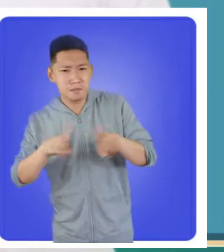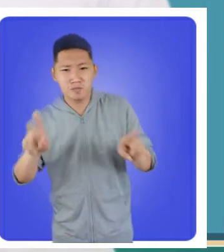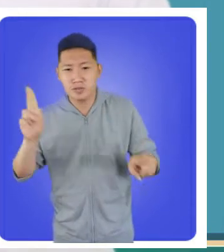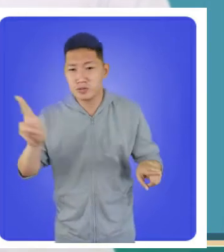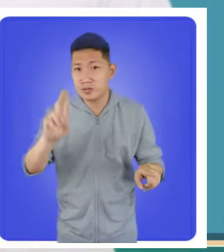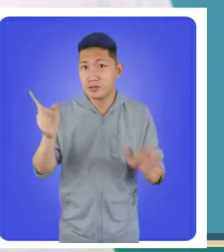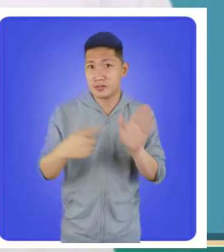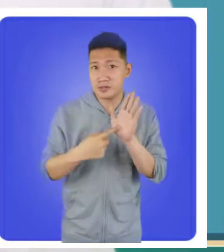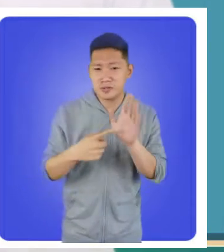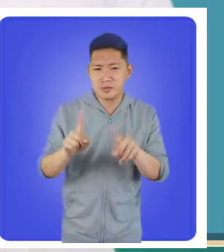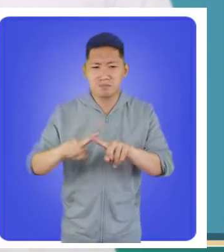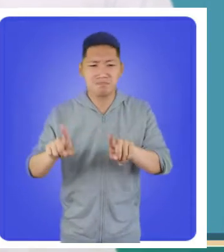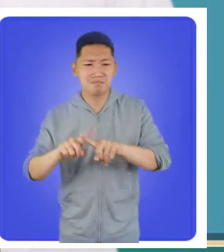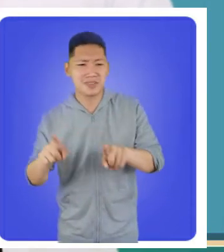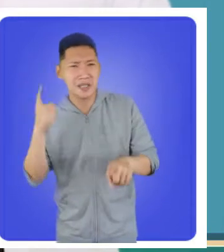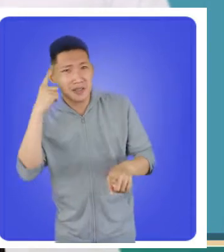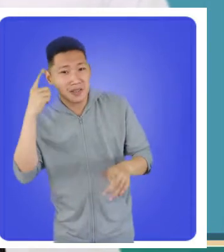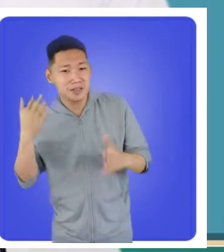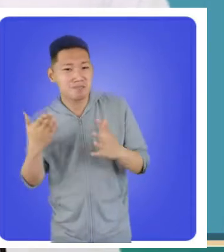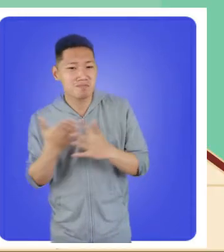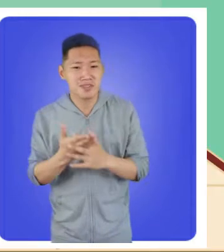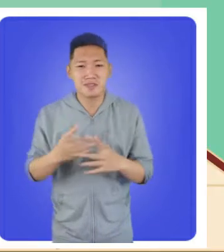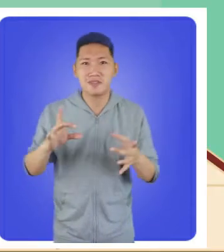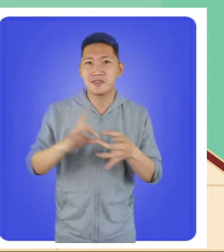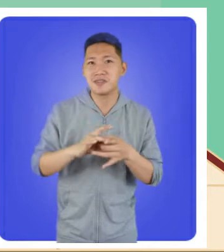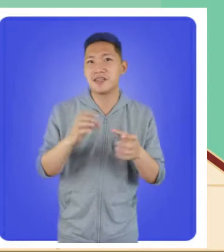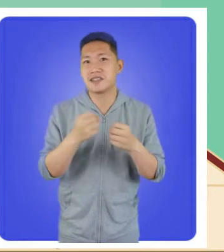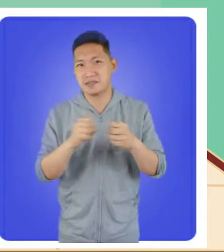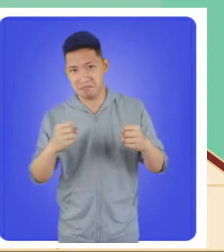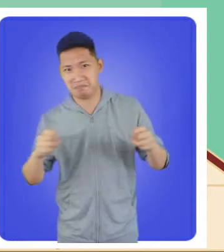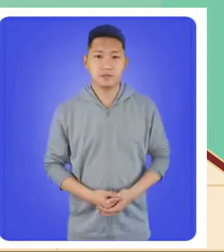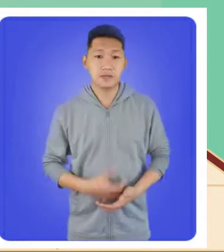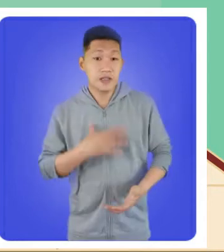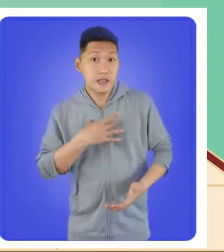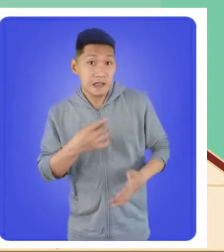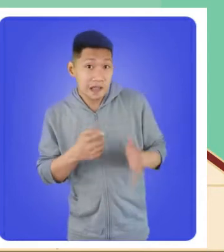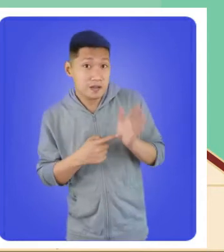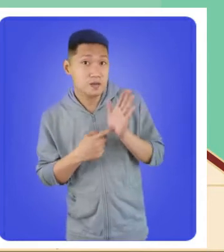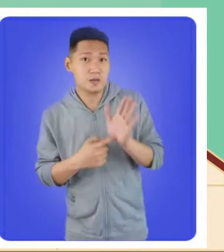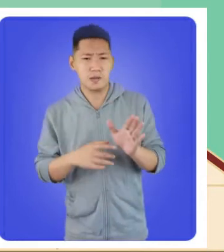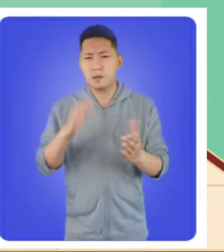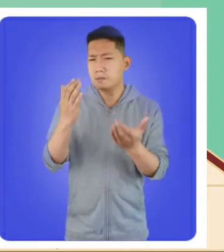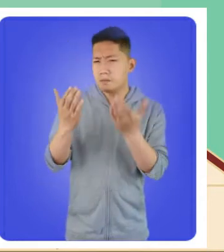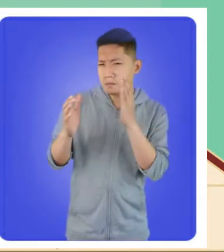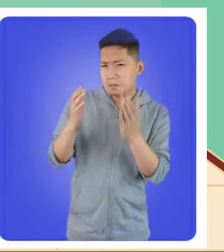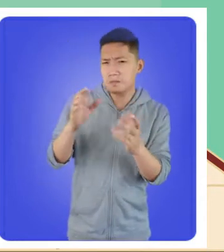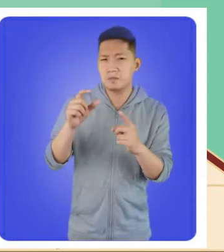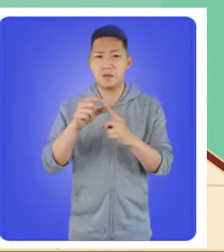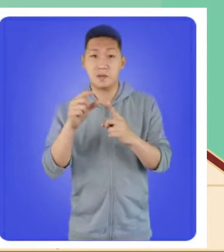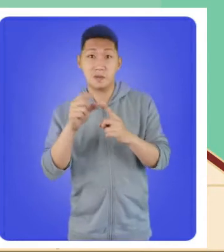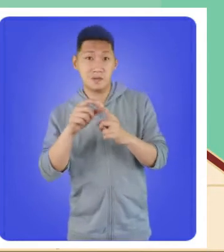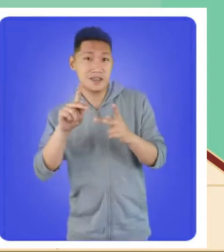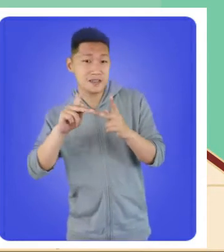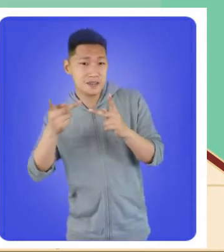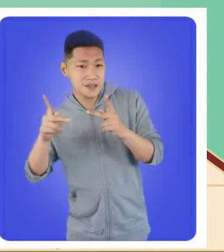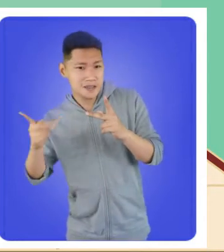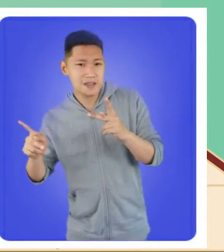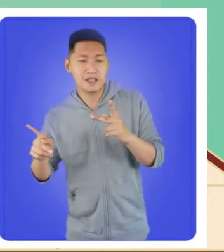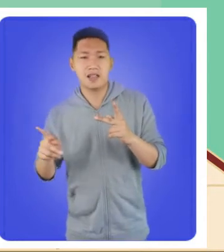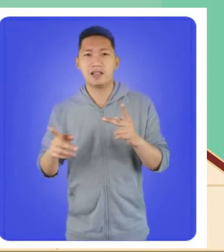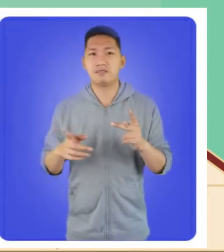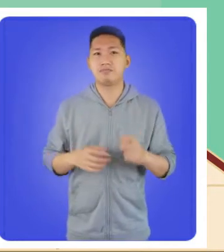contrasting thoughts between the joined statements. If you like to show comparison, the words and phrases such